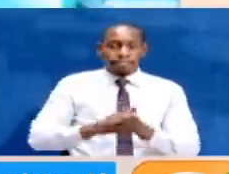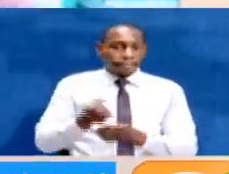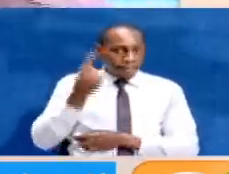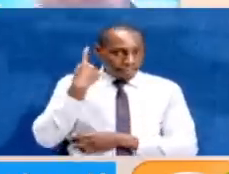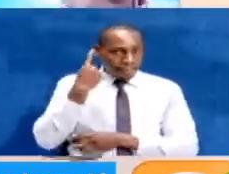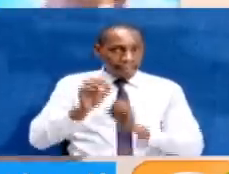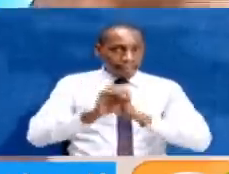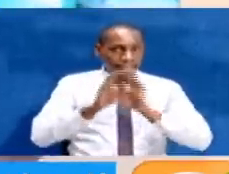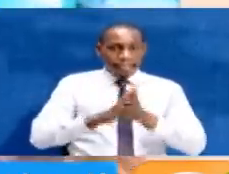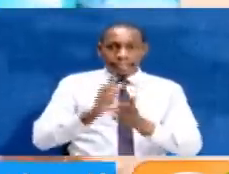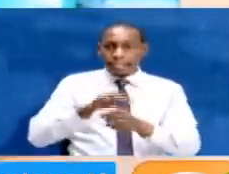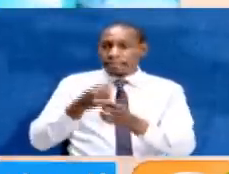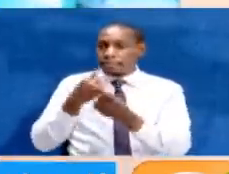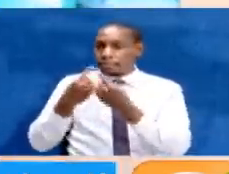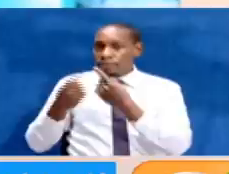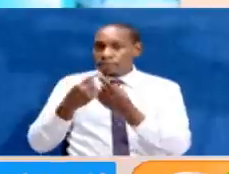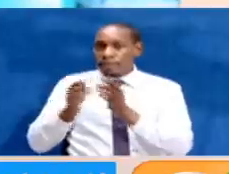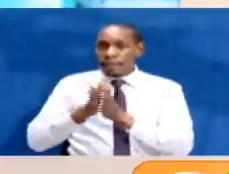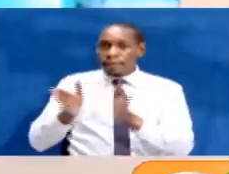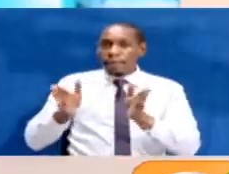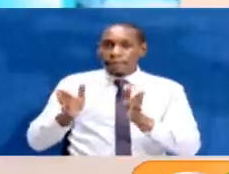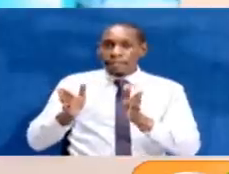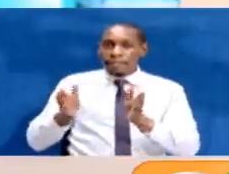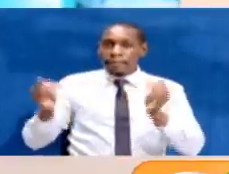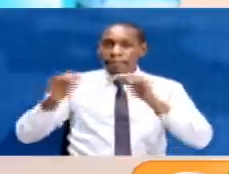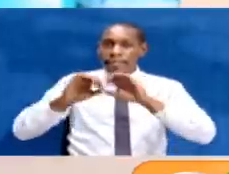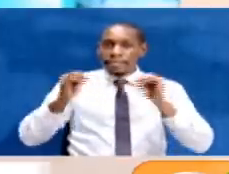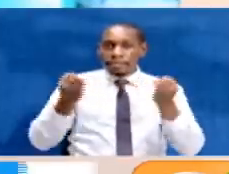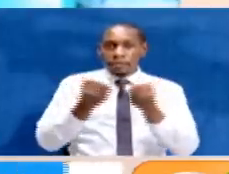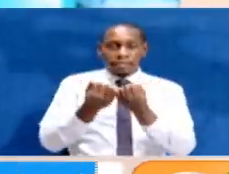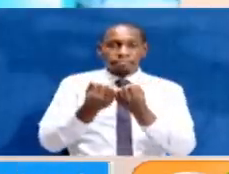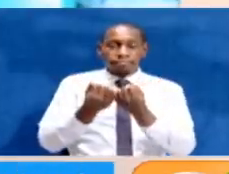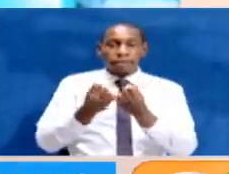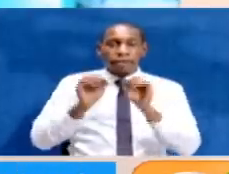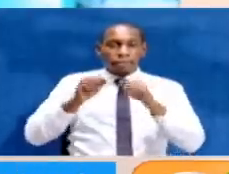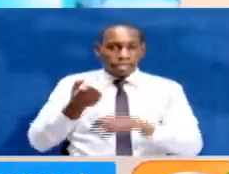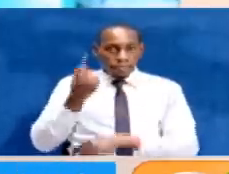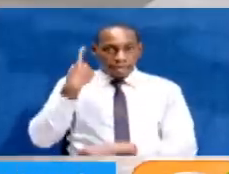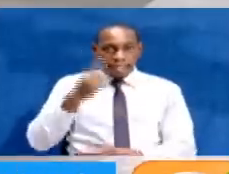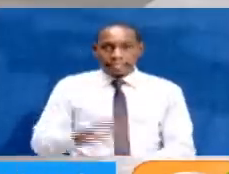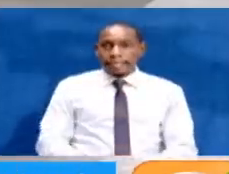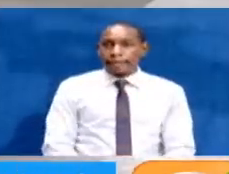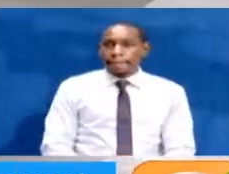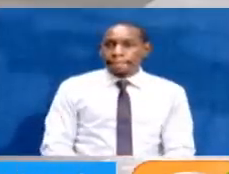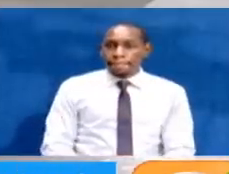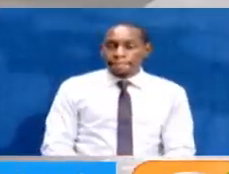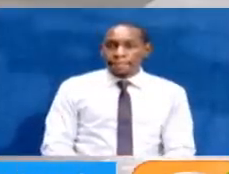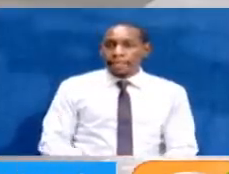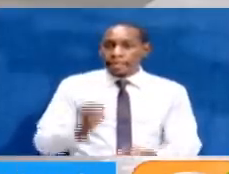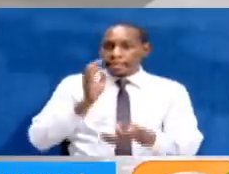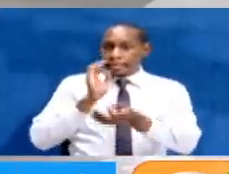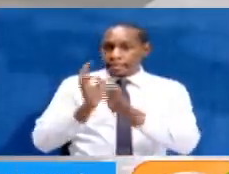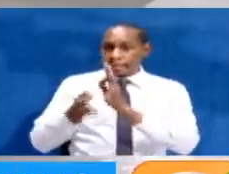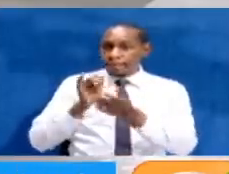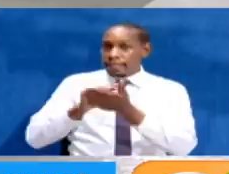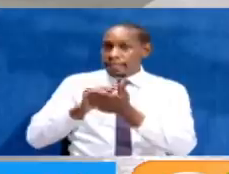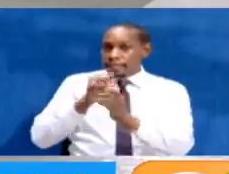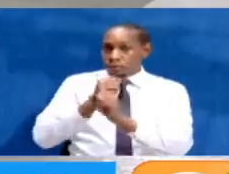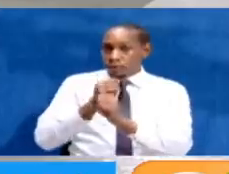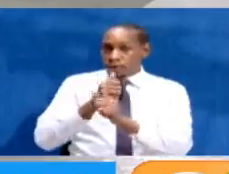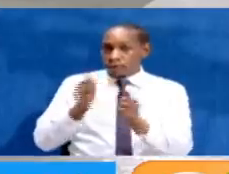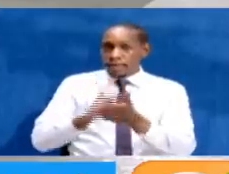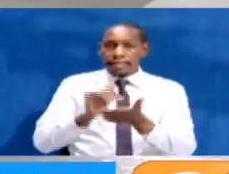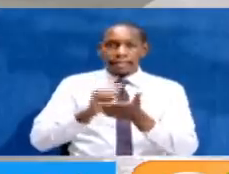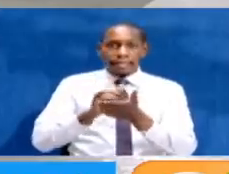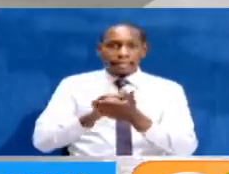they go speaking to their various publics in society, it begins to make sense. I Jamila. Think, Joe, if that works, and that's our hope and prayer, that